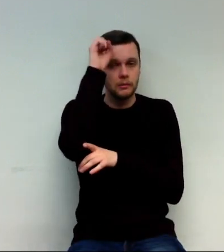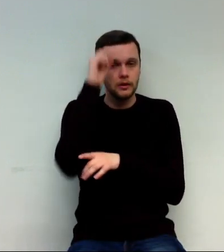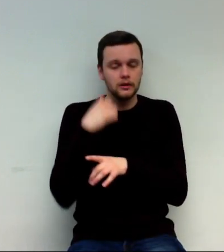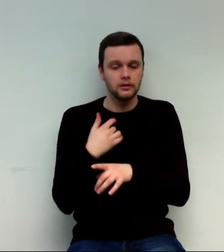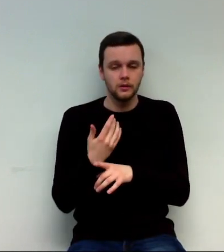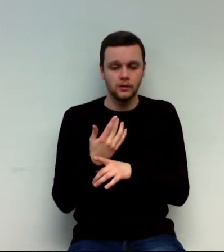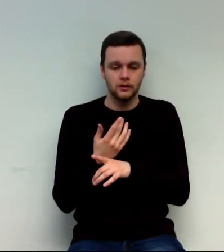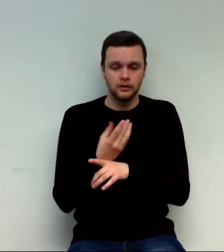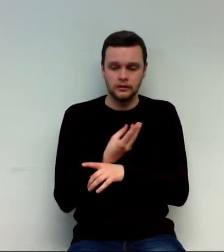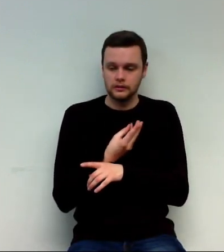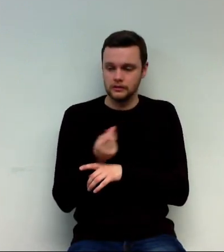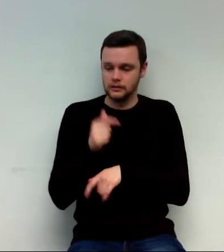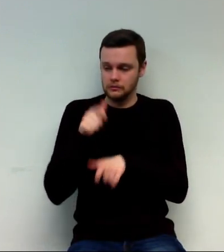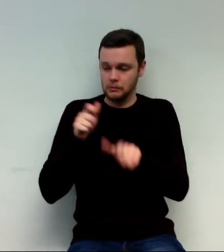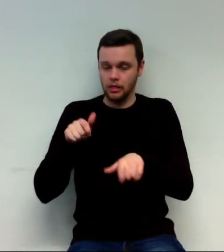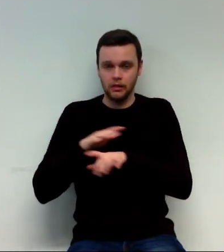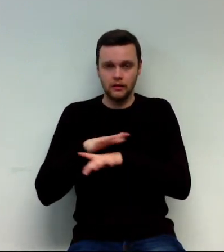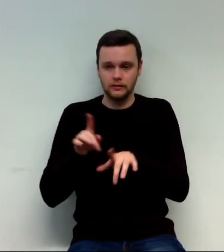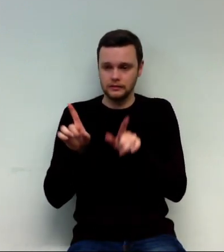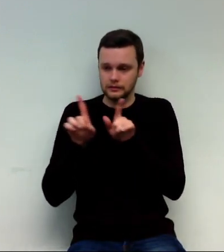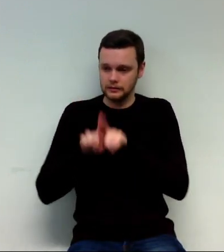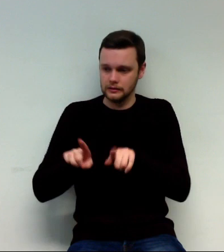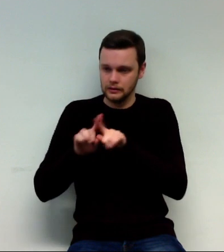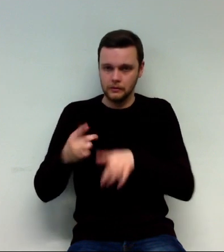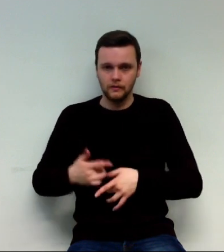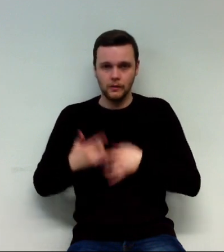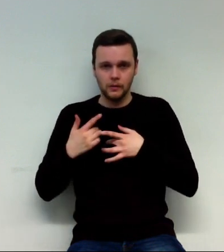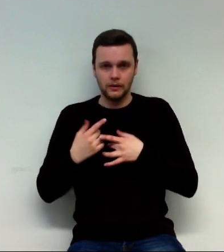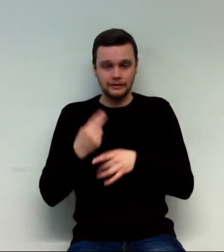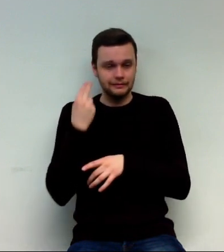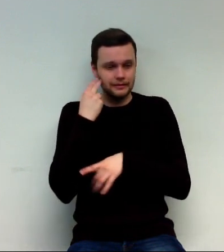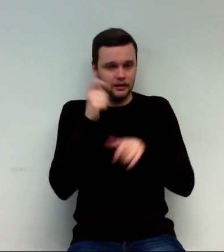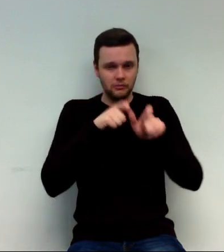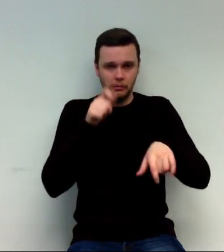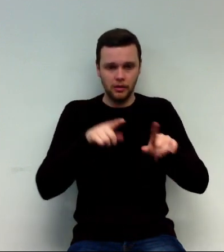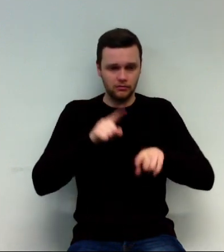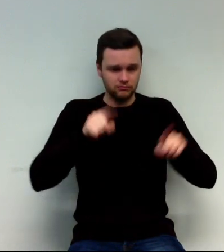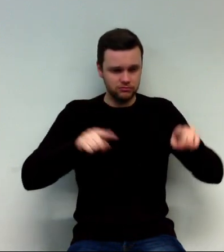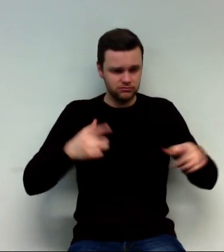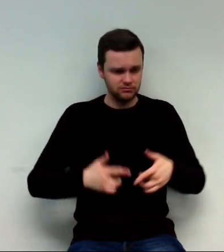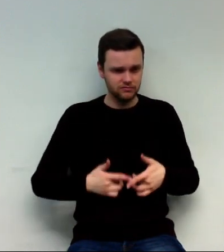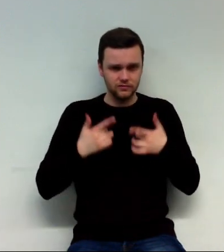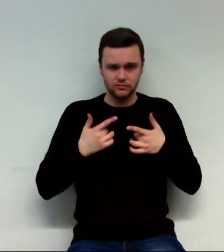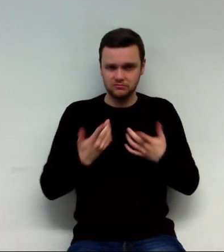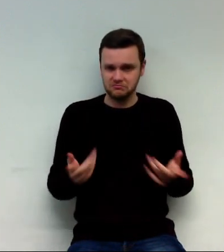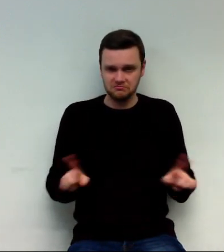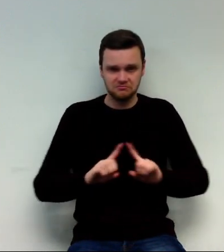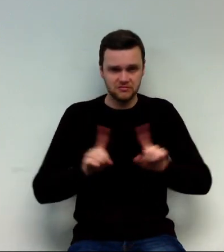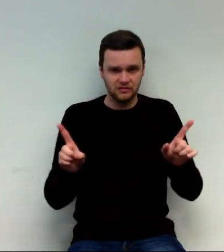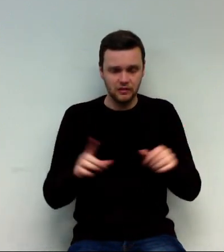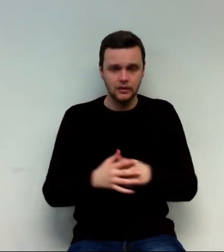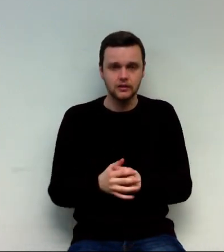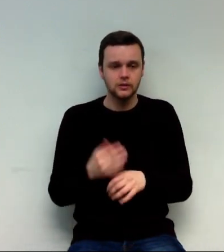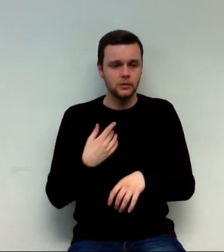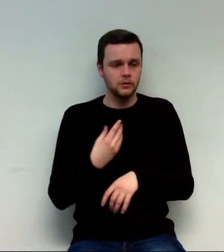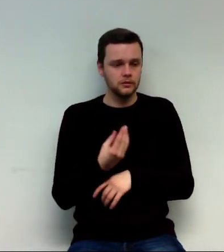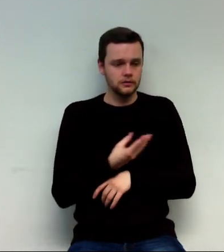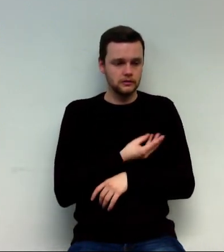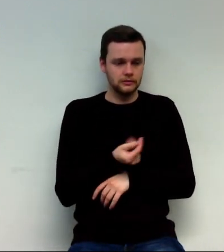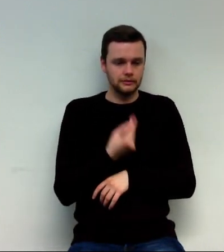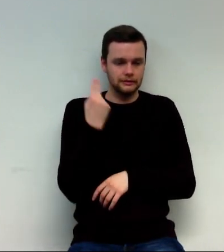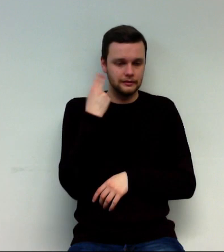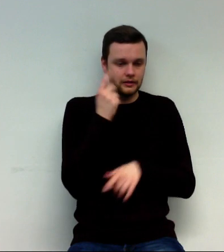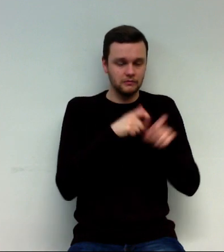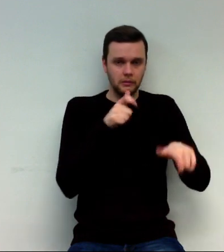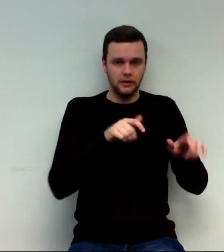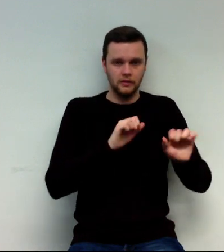single person has the same opinion, not every single deaf person has the same opinion. So what worked for one person won't suit somebody else. Deaf people have